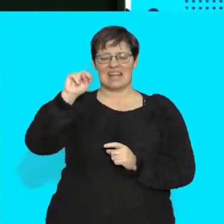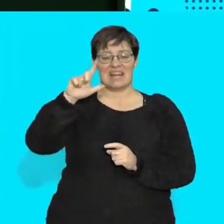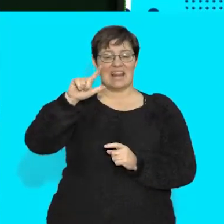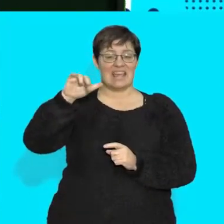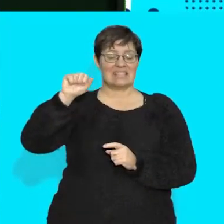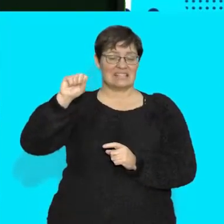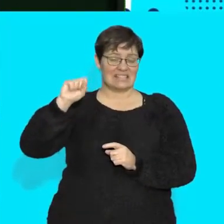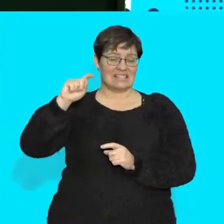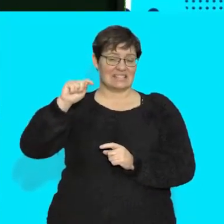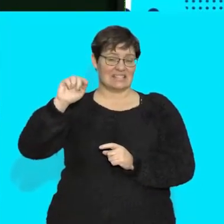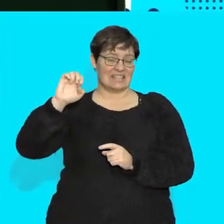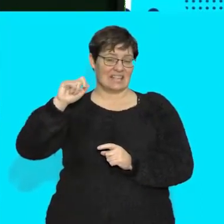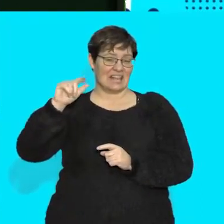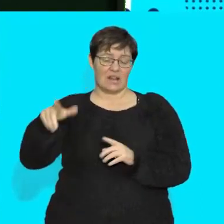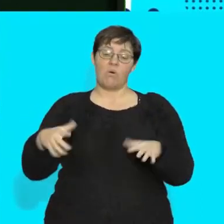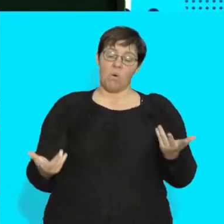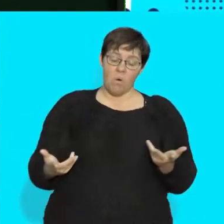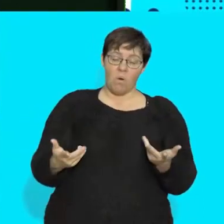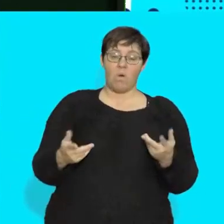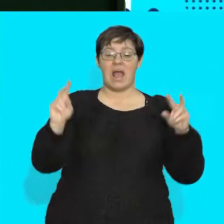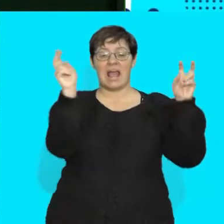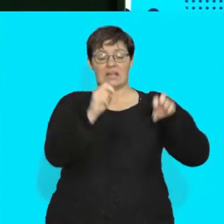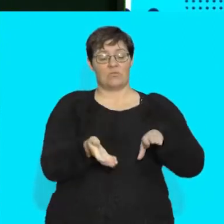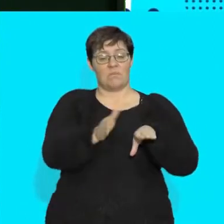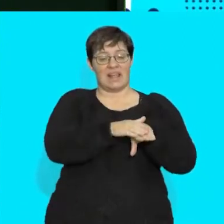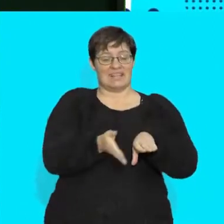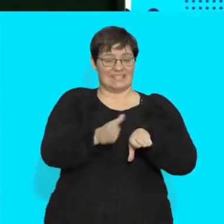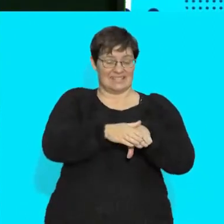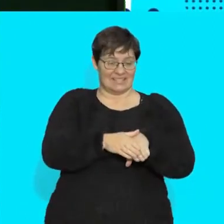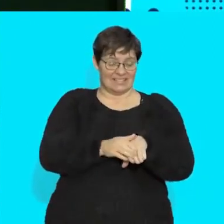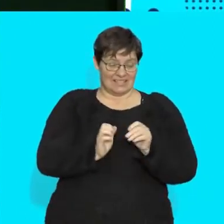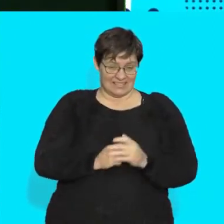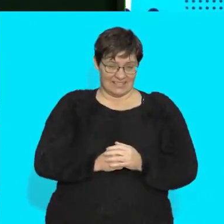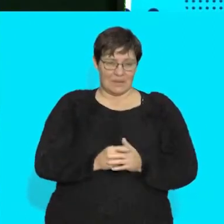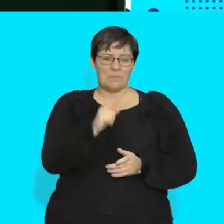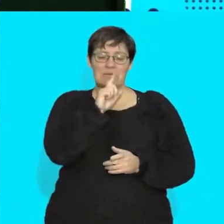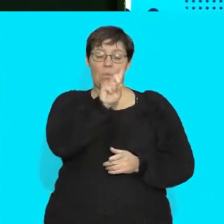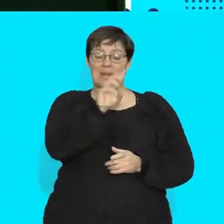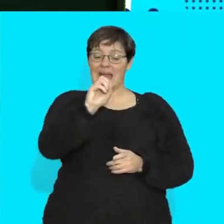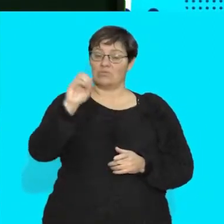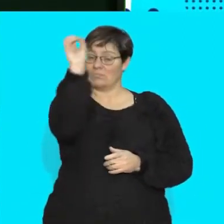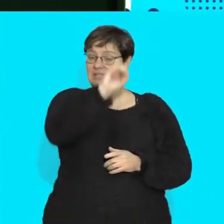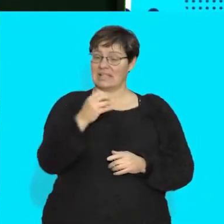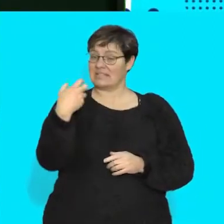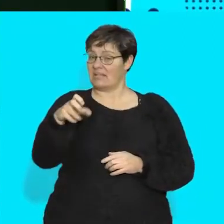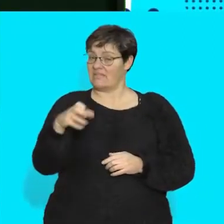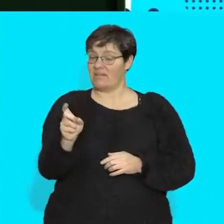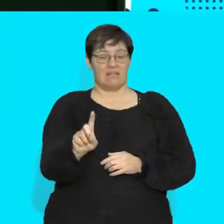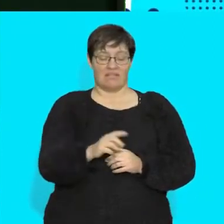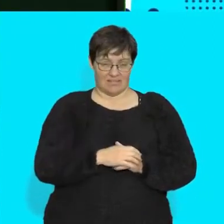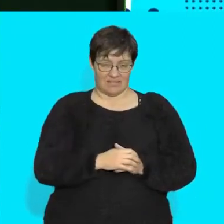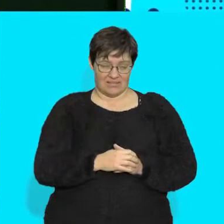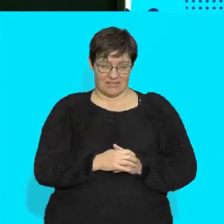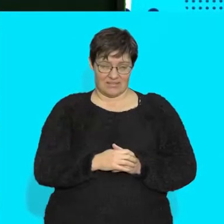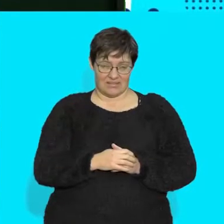cases, with electroplated utensils. So it's not 100% silver. Silver